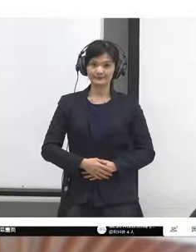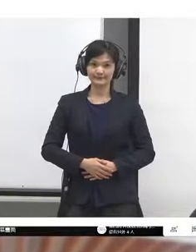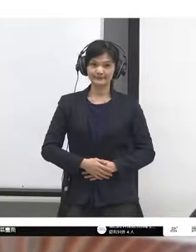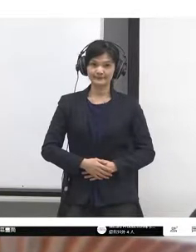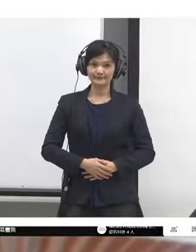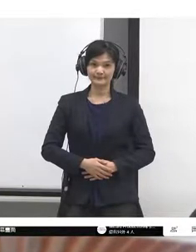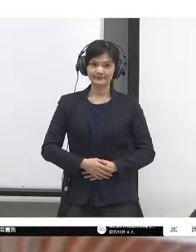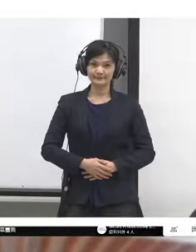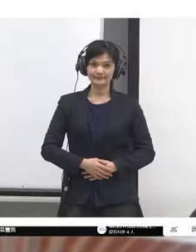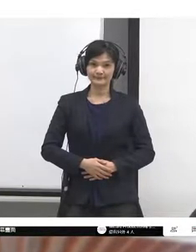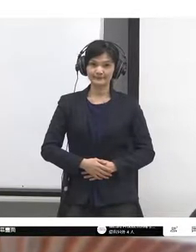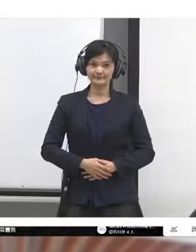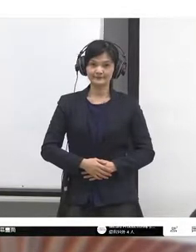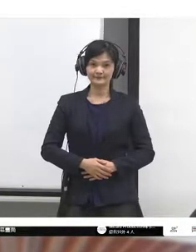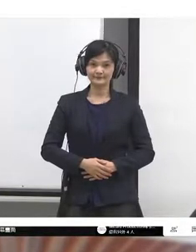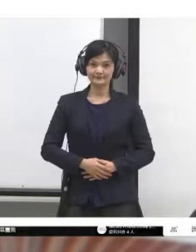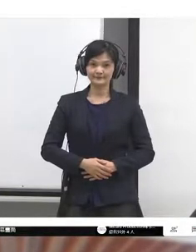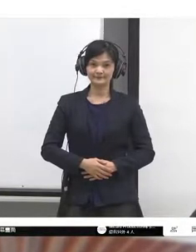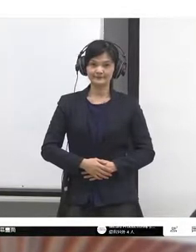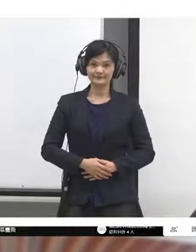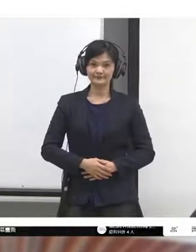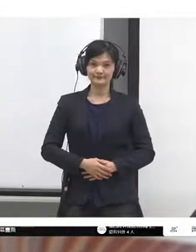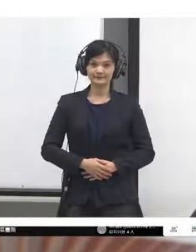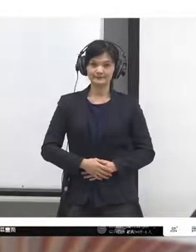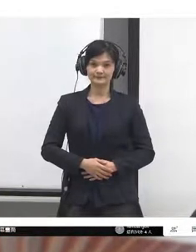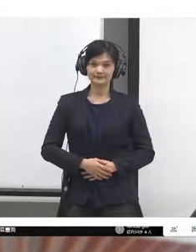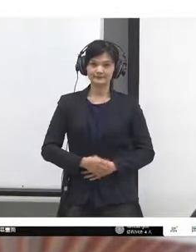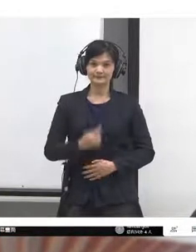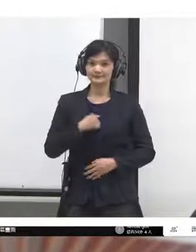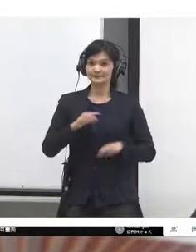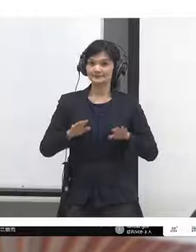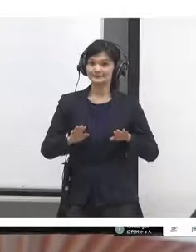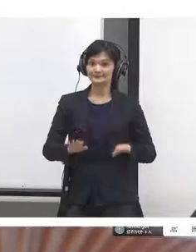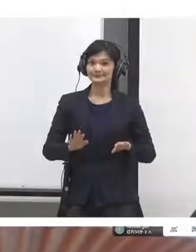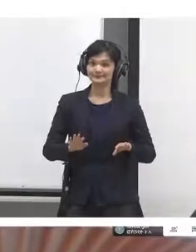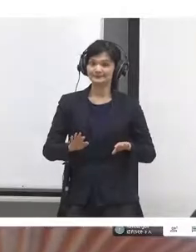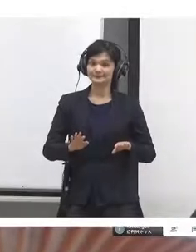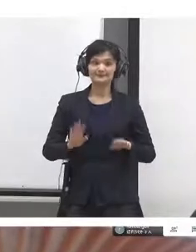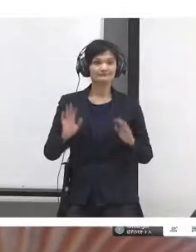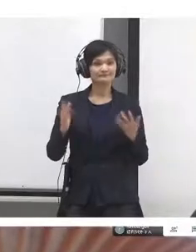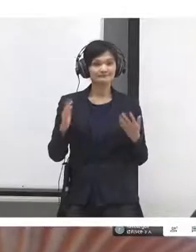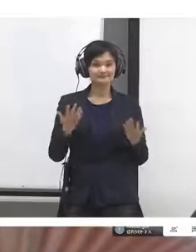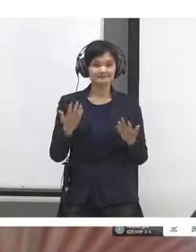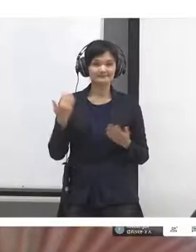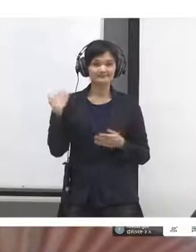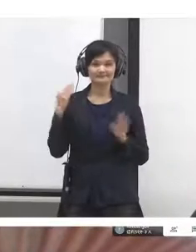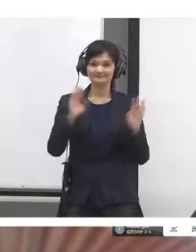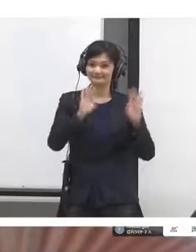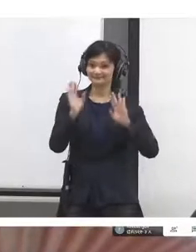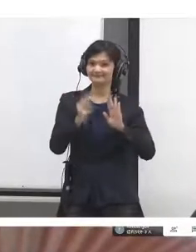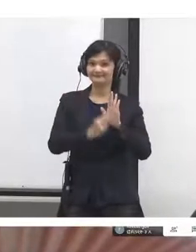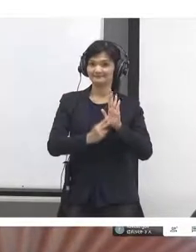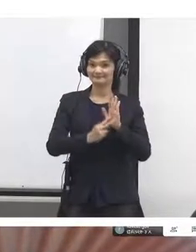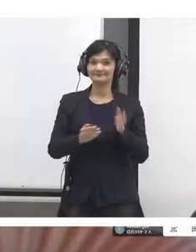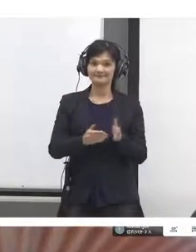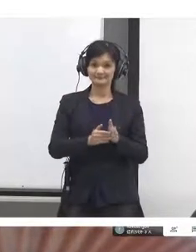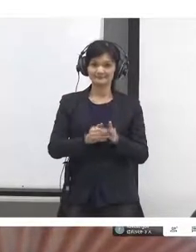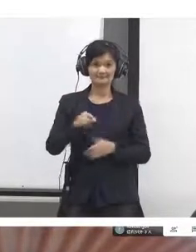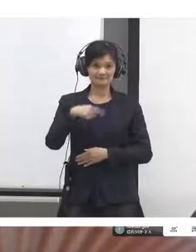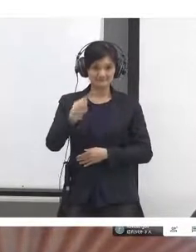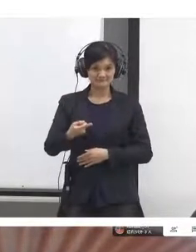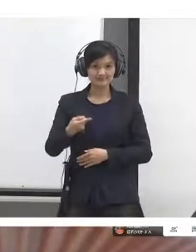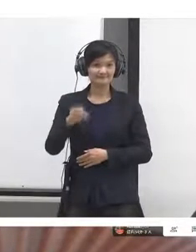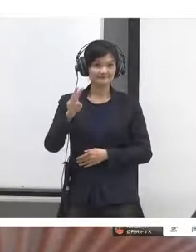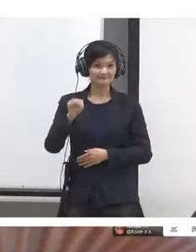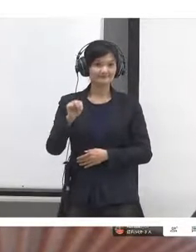much. And okay, so next will be Mariko-san. Yeah. Can you